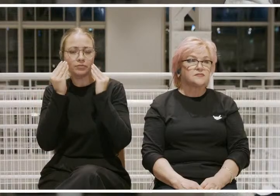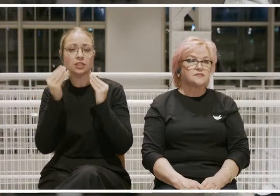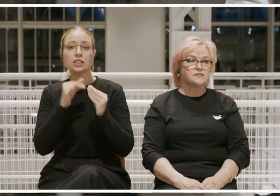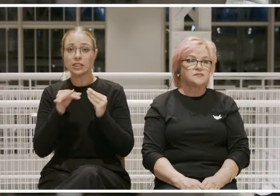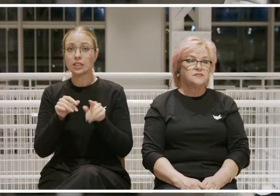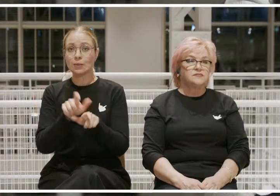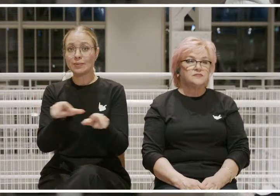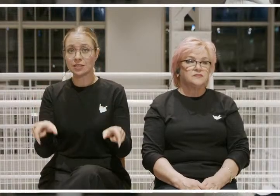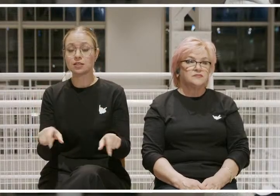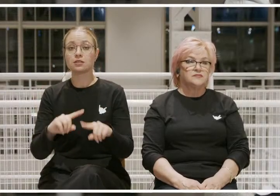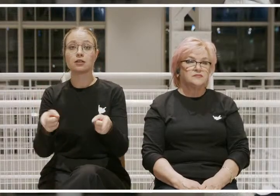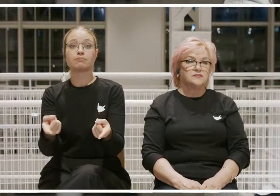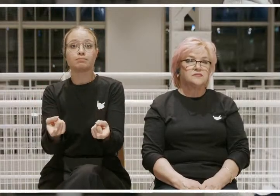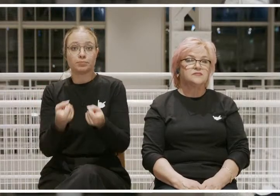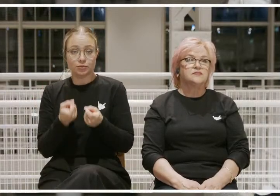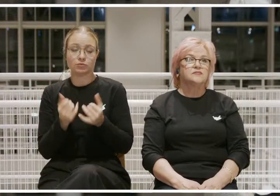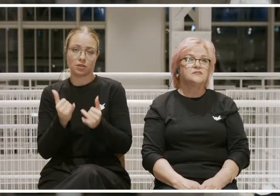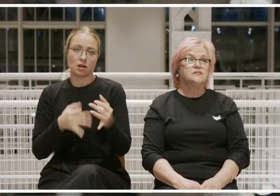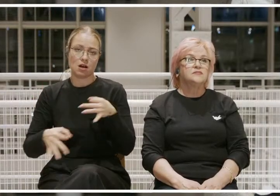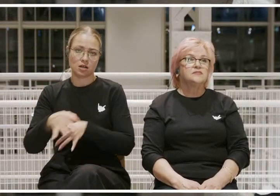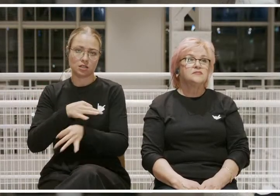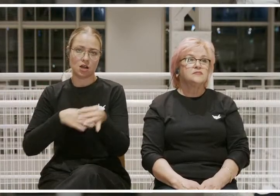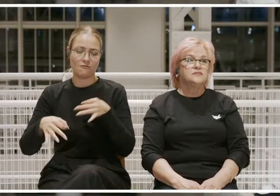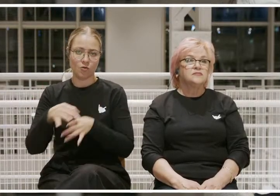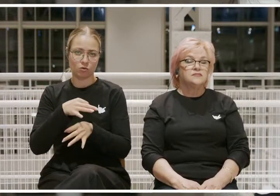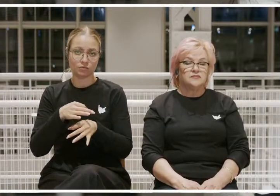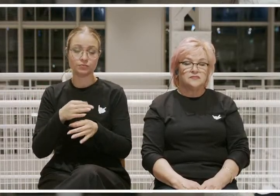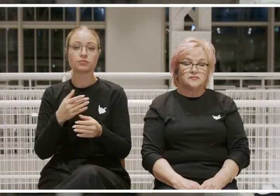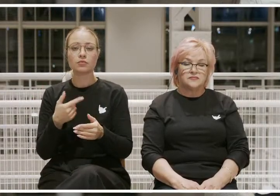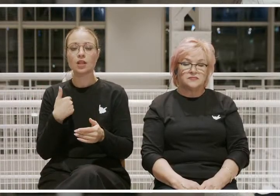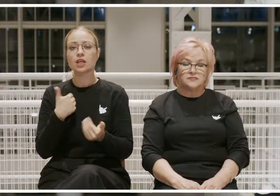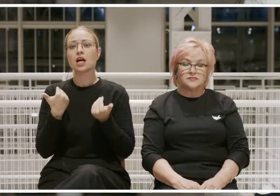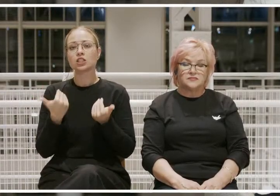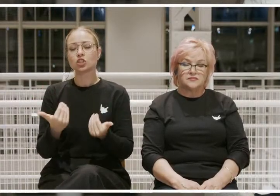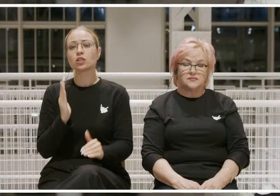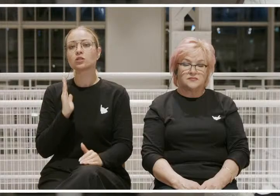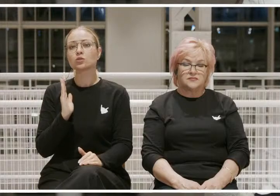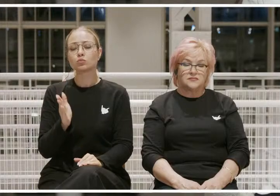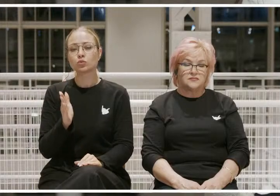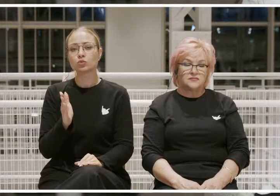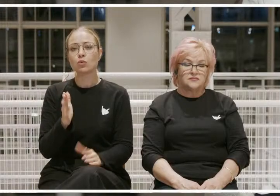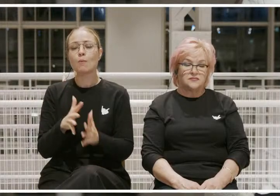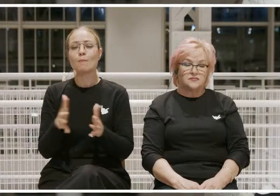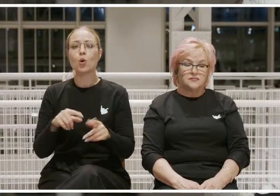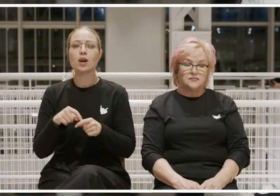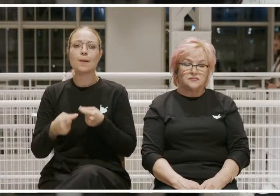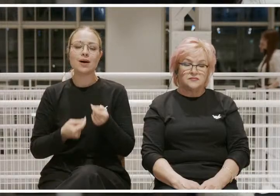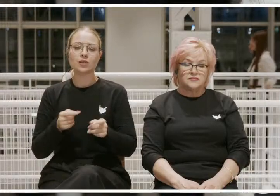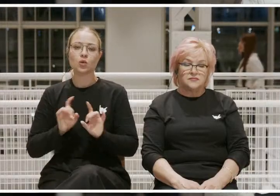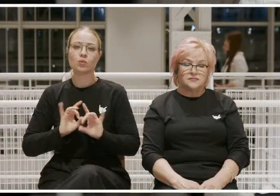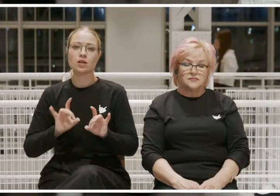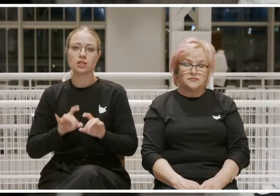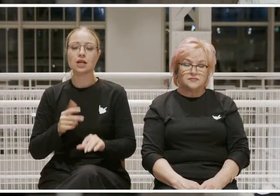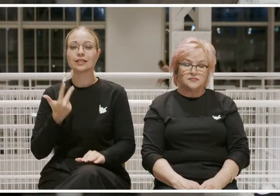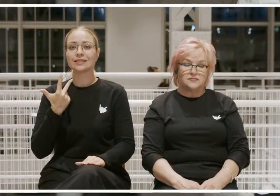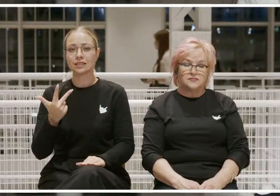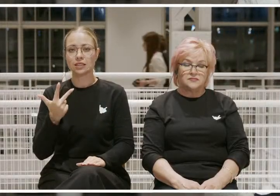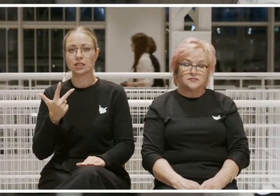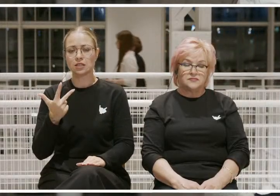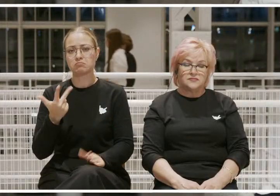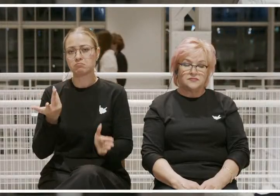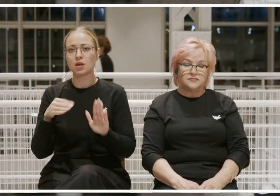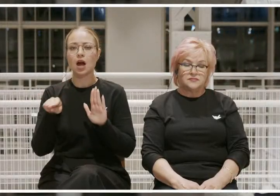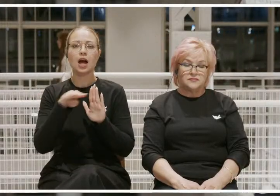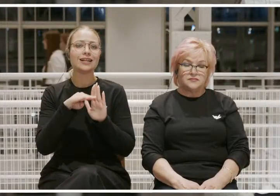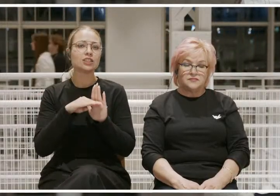gonna talk in detail about 3 categories in the public program, actually,